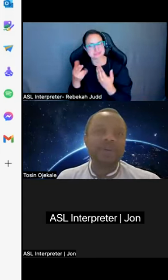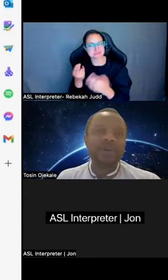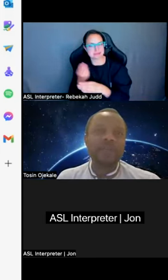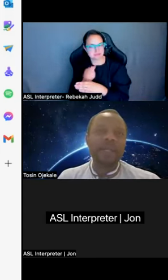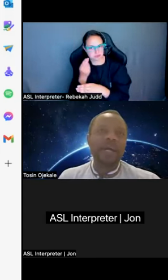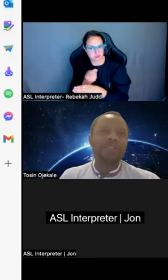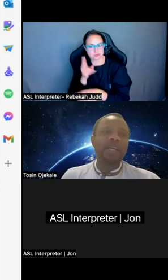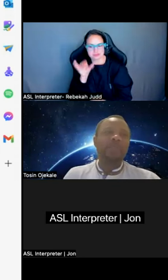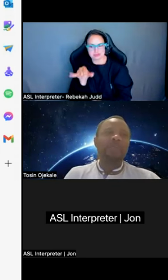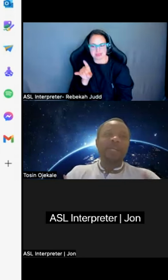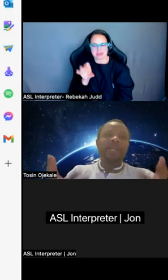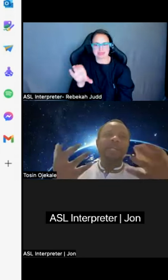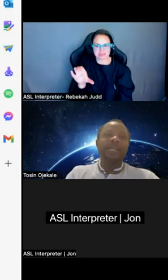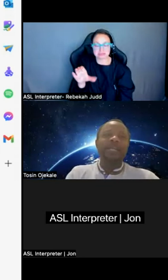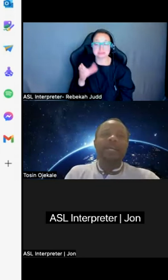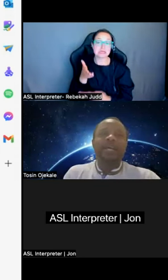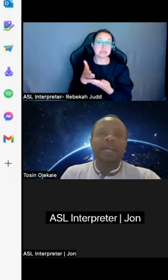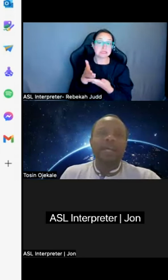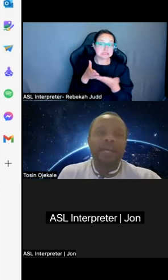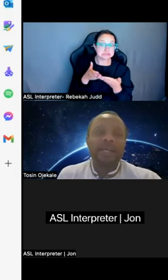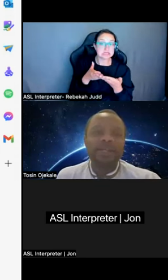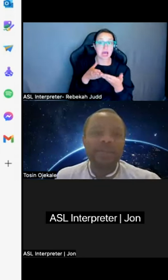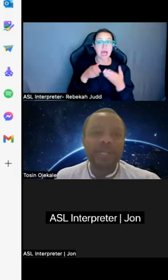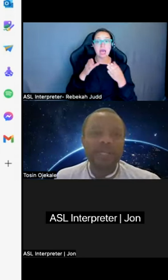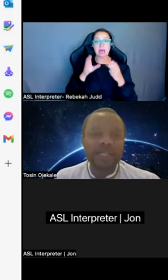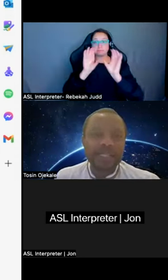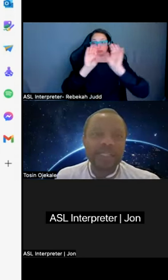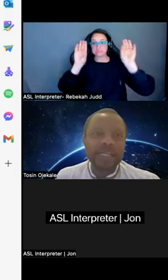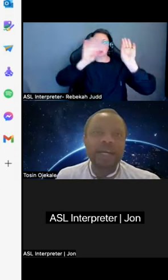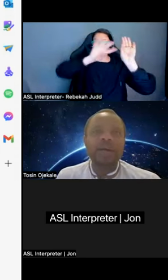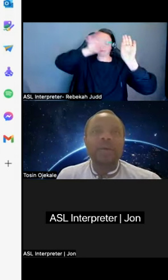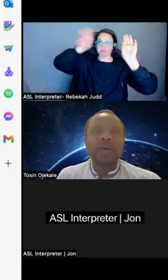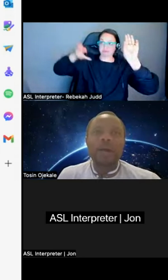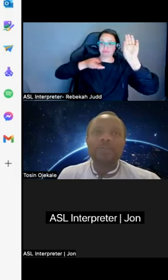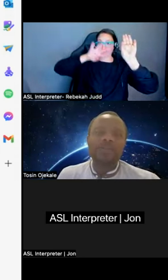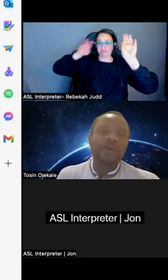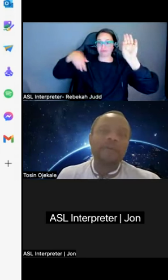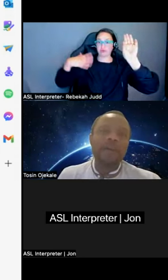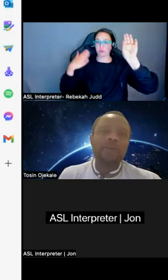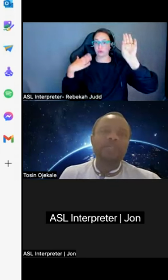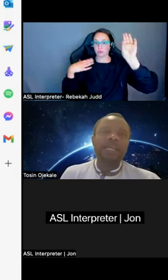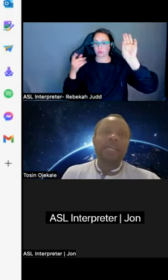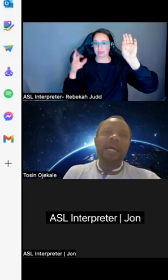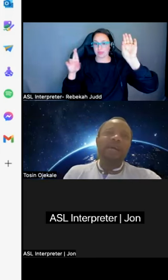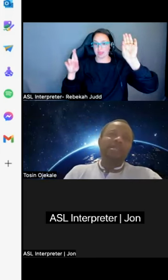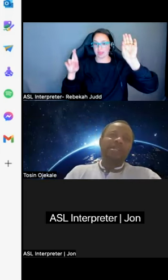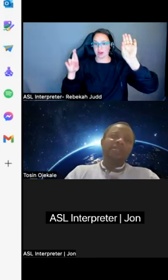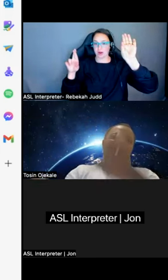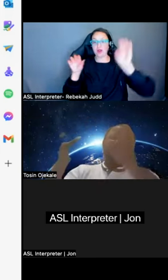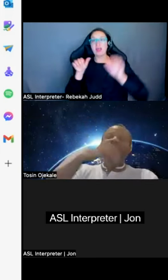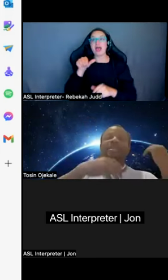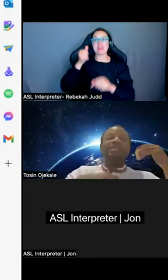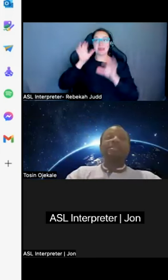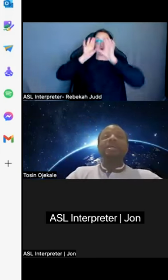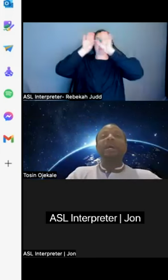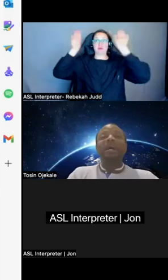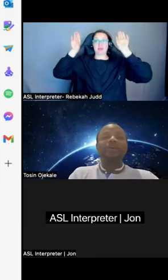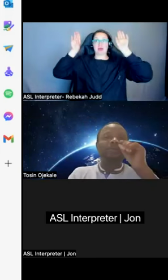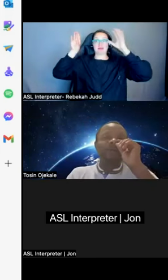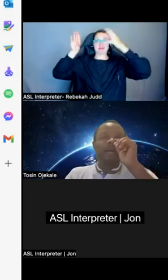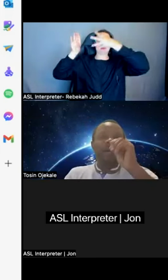So some of them might actually be bringing in air into the data center, while some of them will be taking out heat from the data